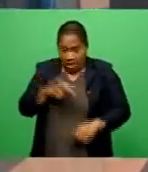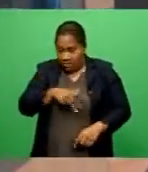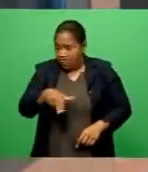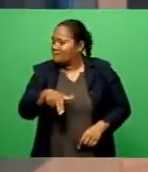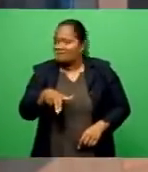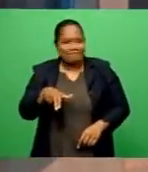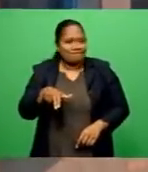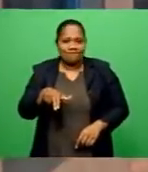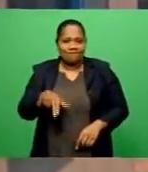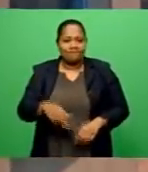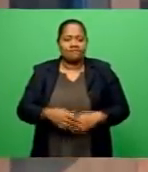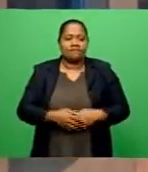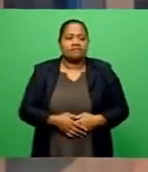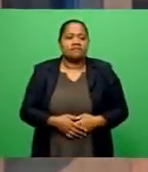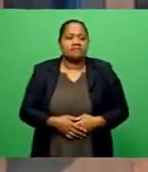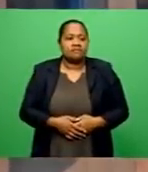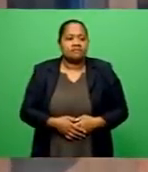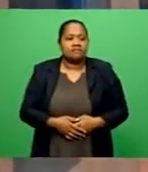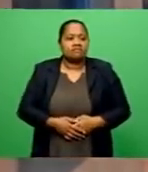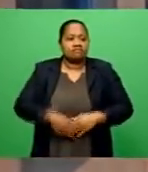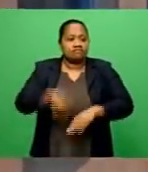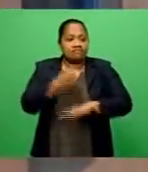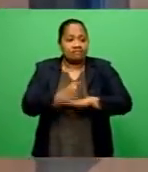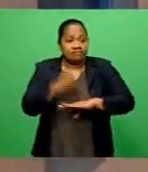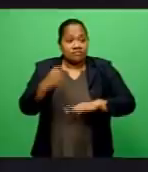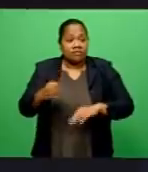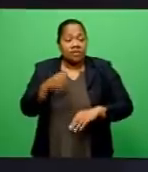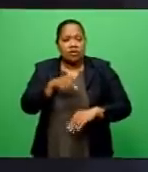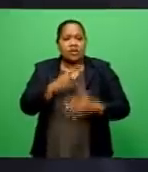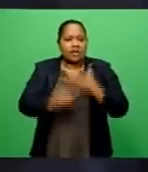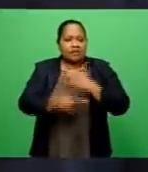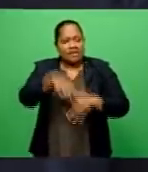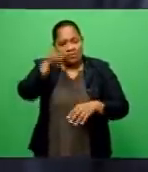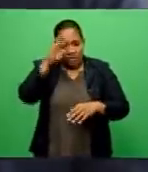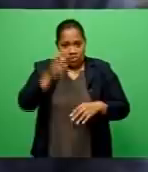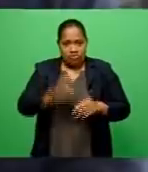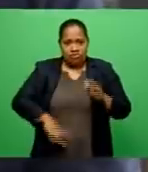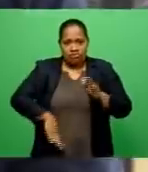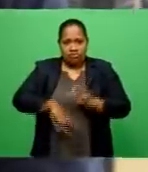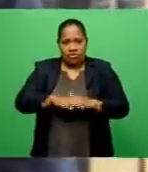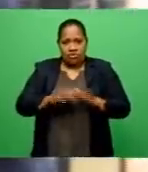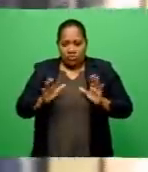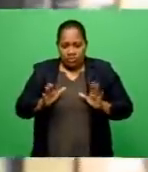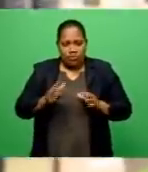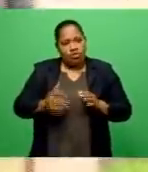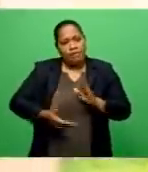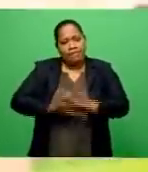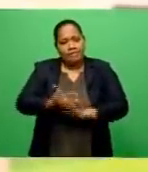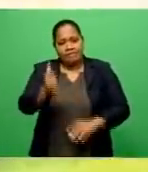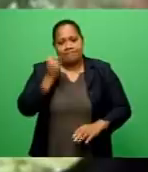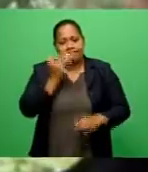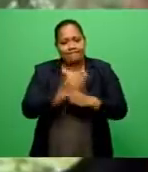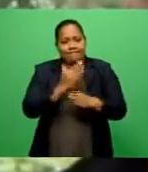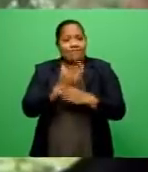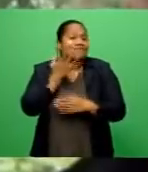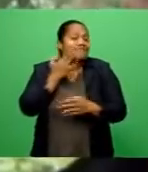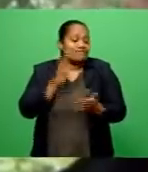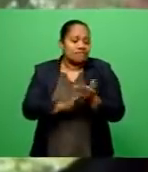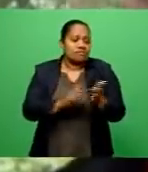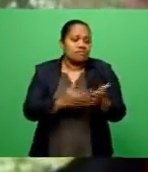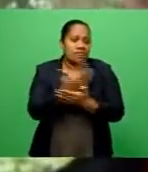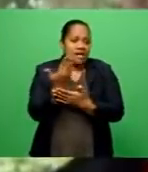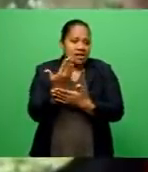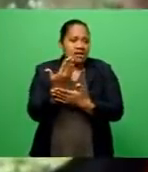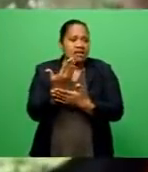The government machinery is expected to be in full force from Monday, with civil servants back at work. We are mobilizing